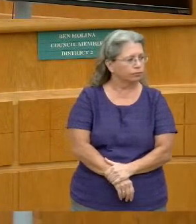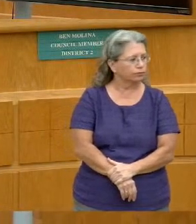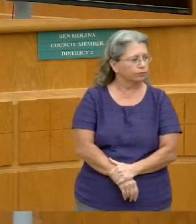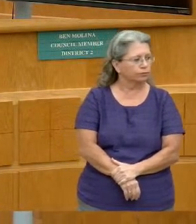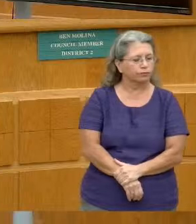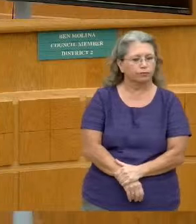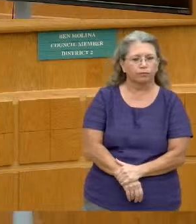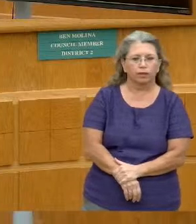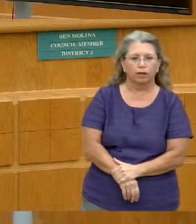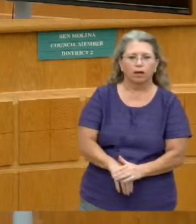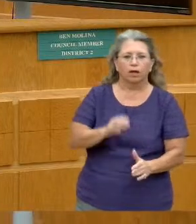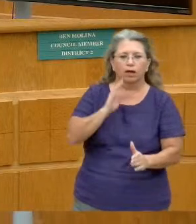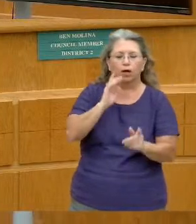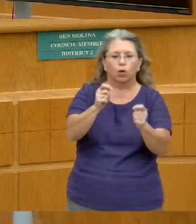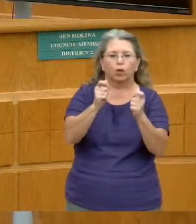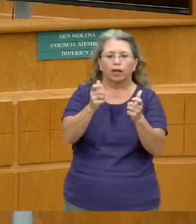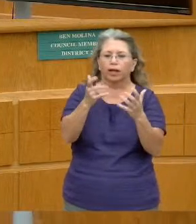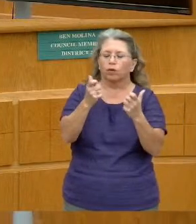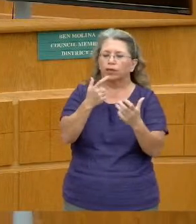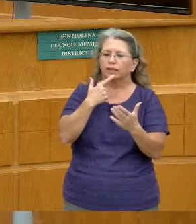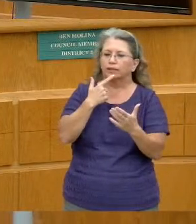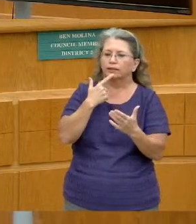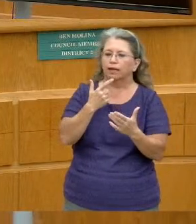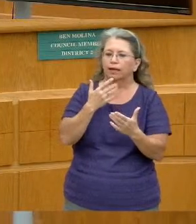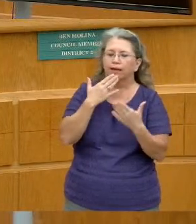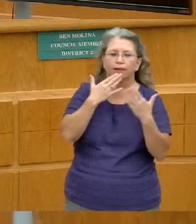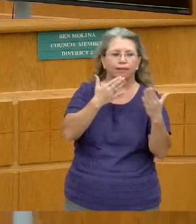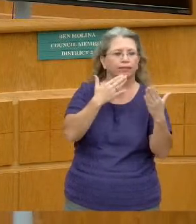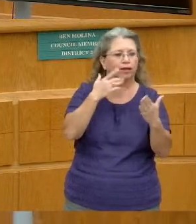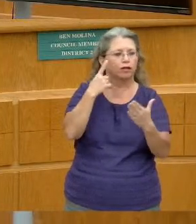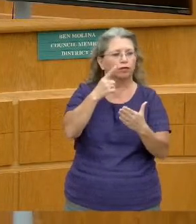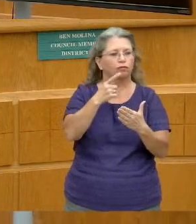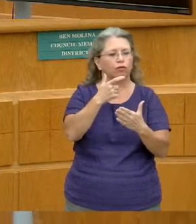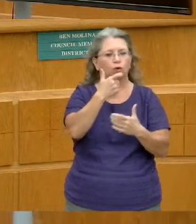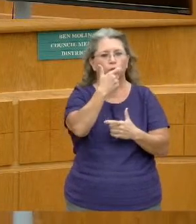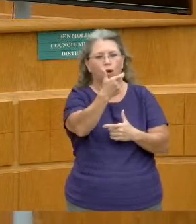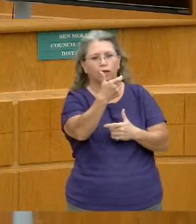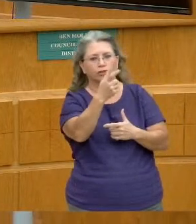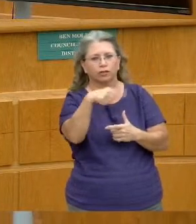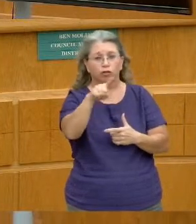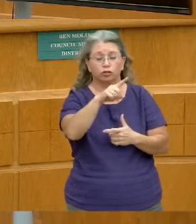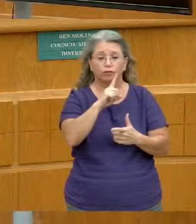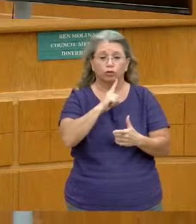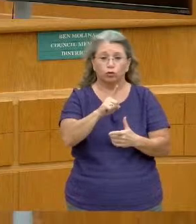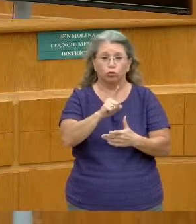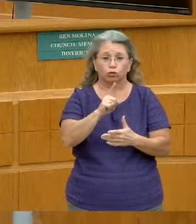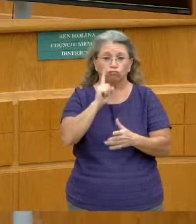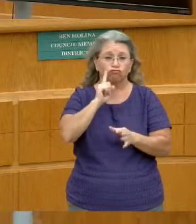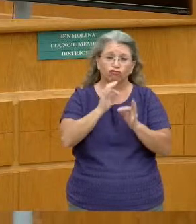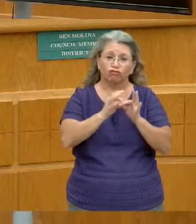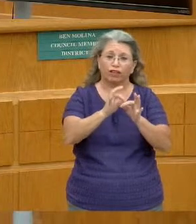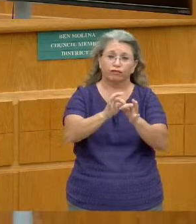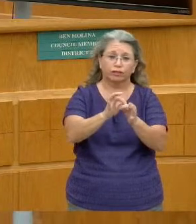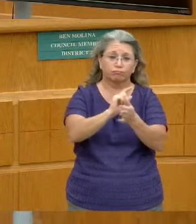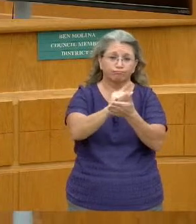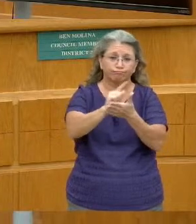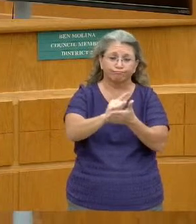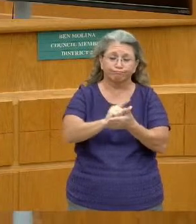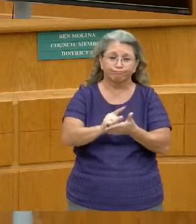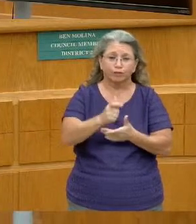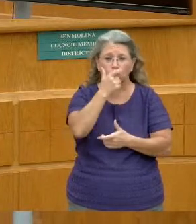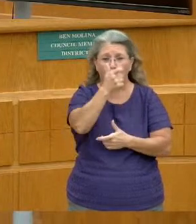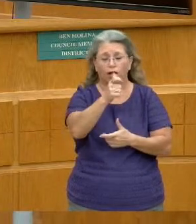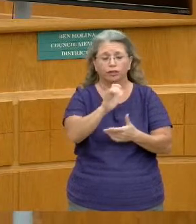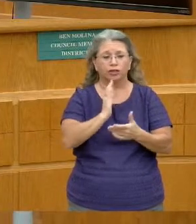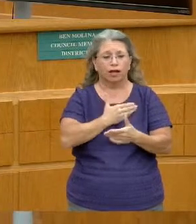Well, just quickly, let me say thank you for tuning in, and for those of you that have been consistent watching these 5